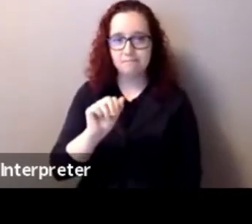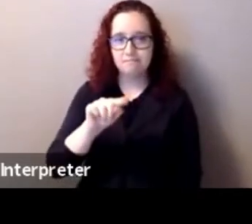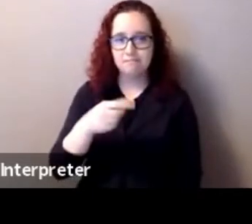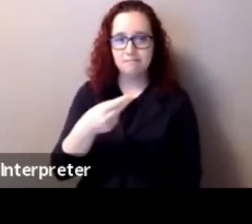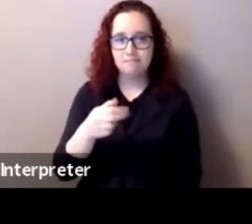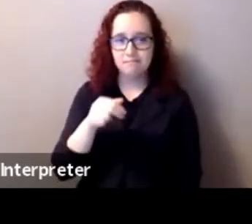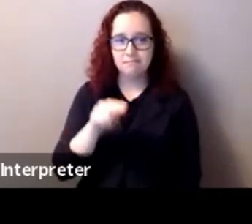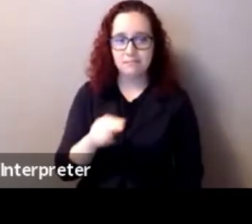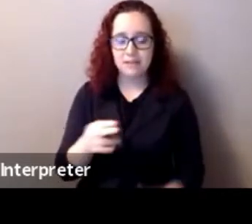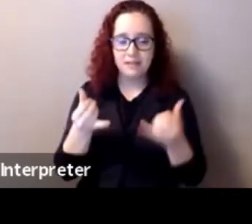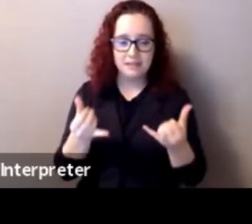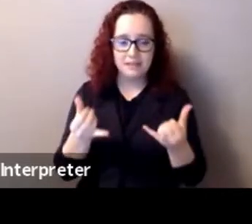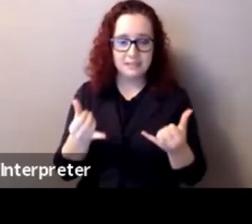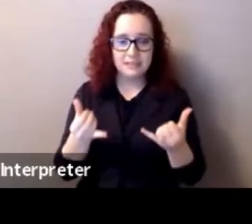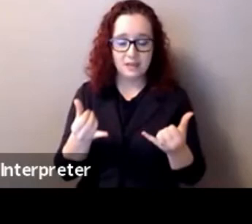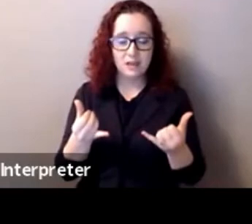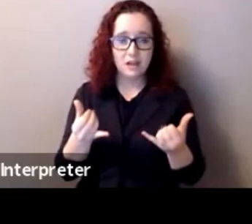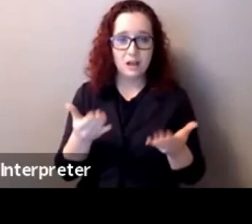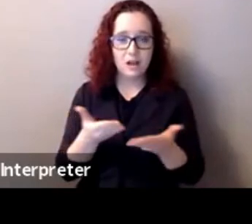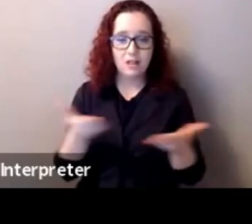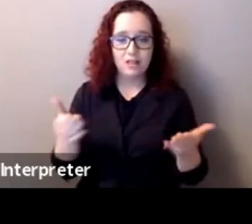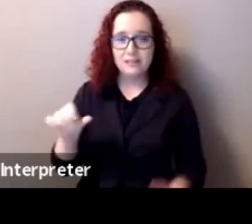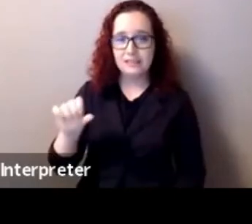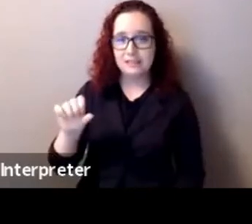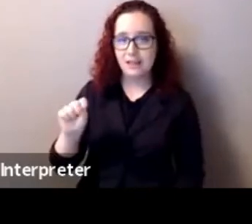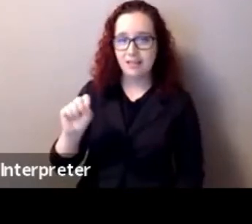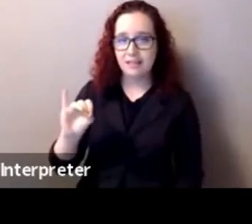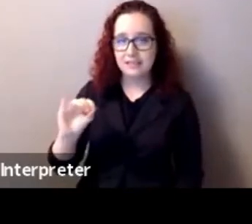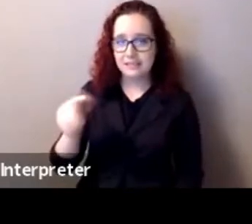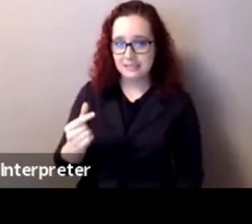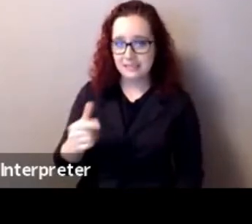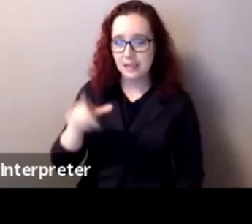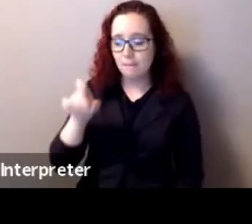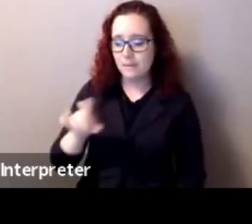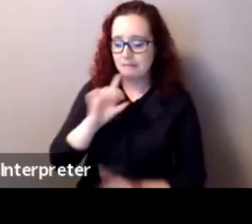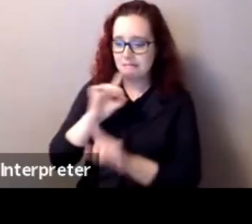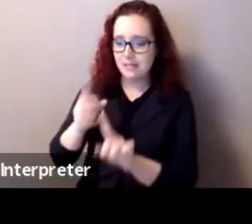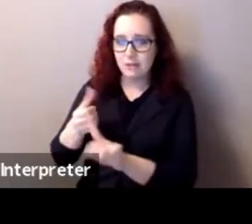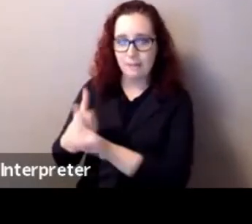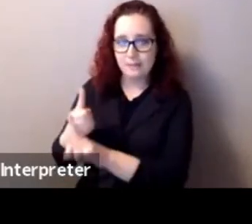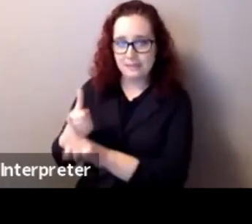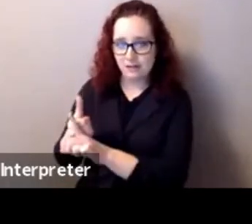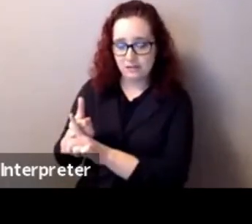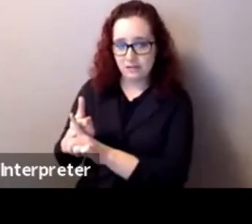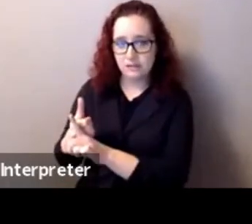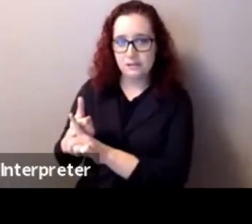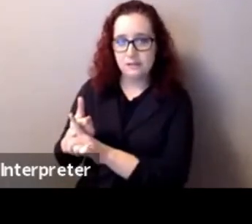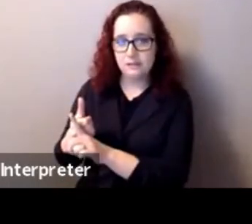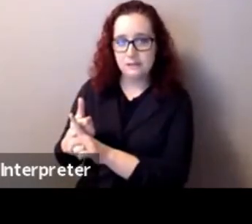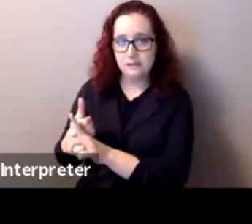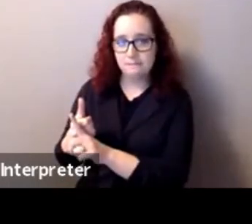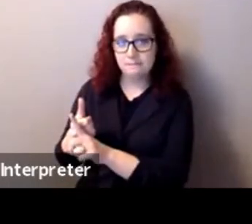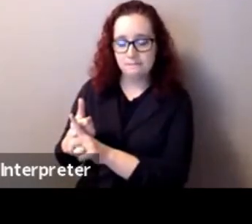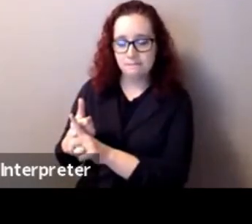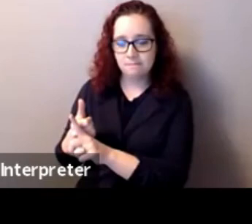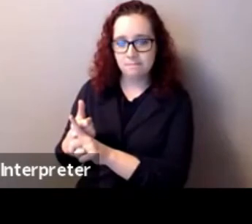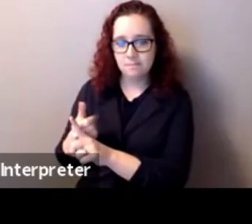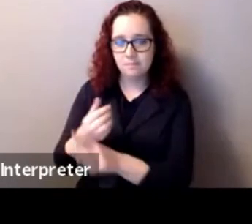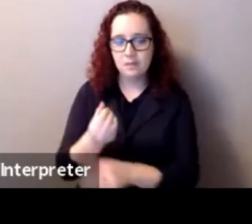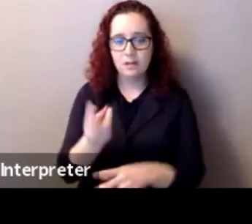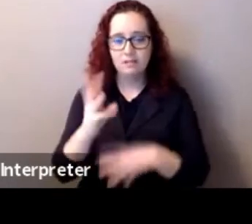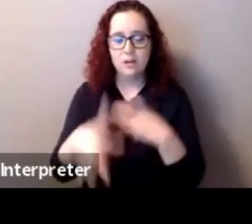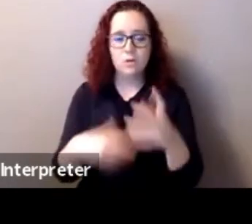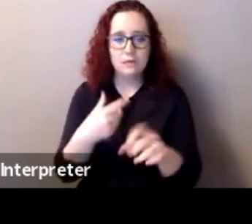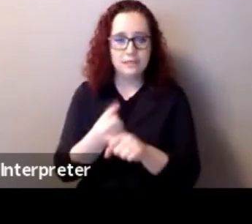of the presentation are actually things that the SIG itself will have to answer and sort of identify. And so a few years ago in the SIG